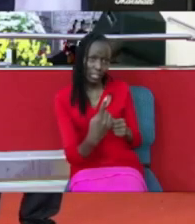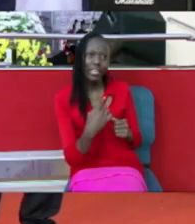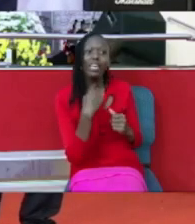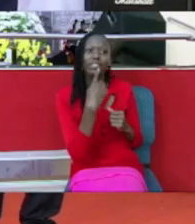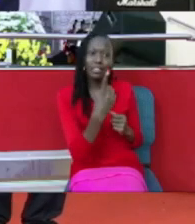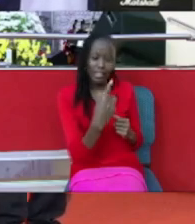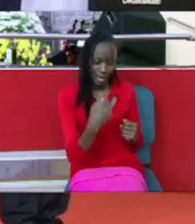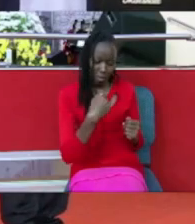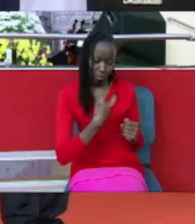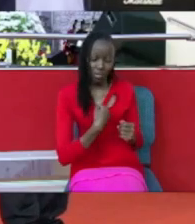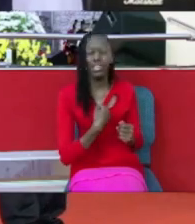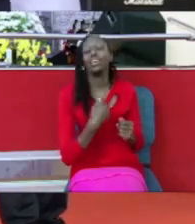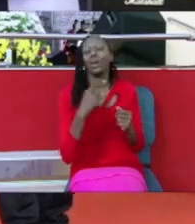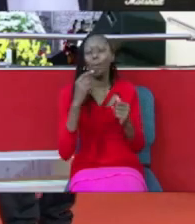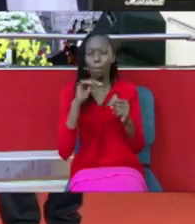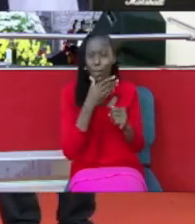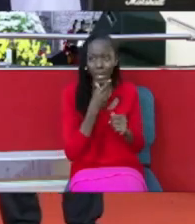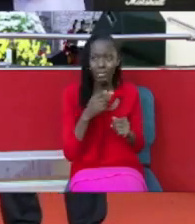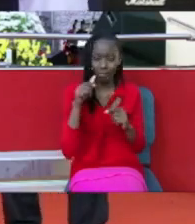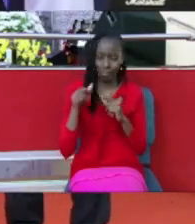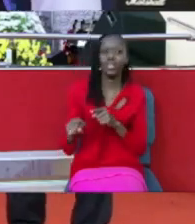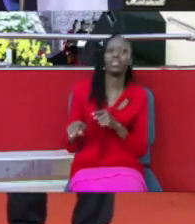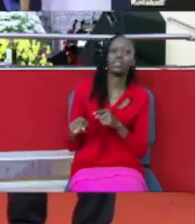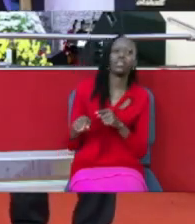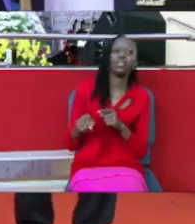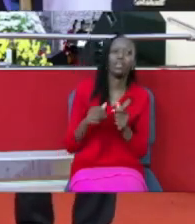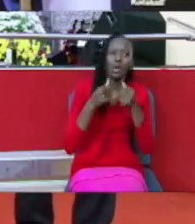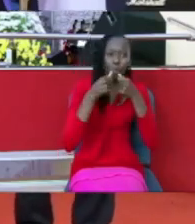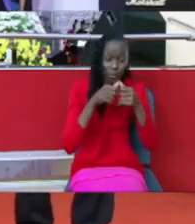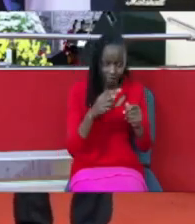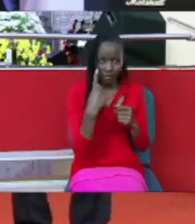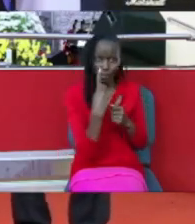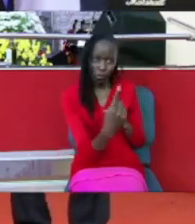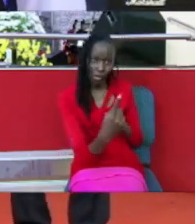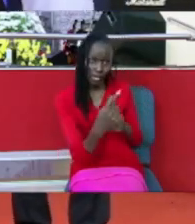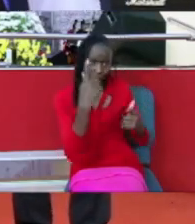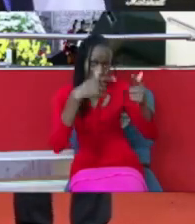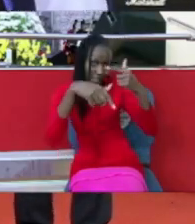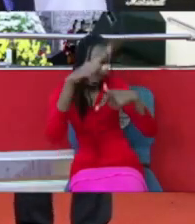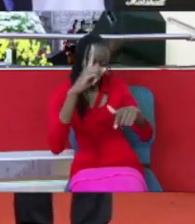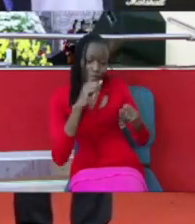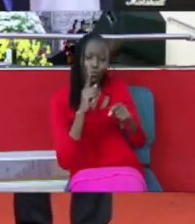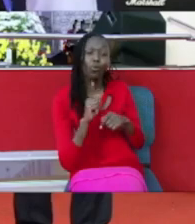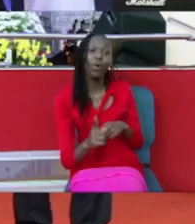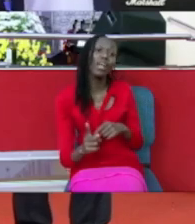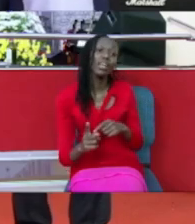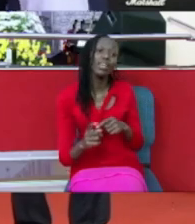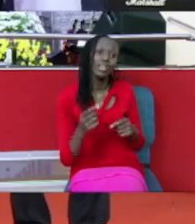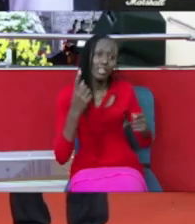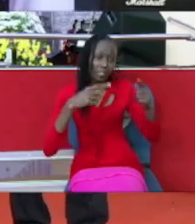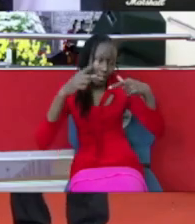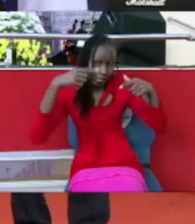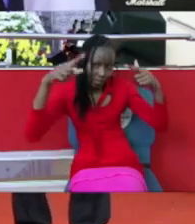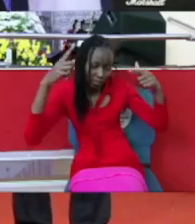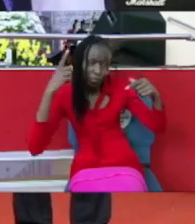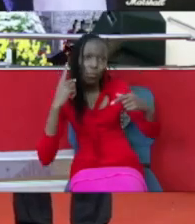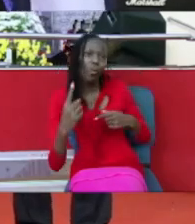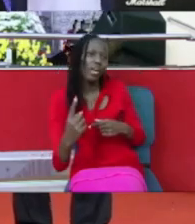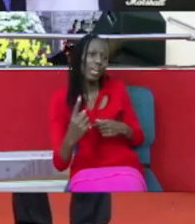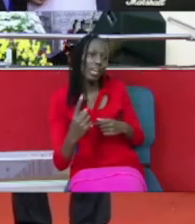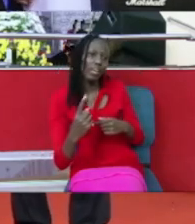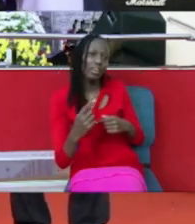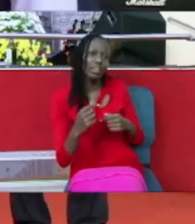one. Useme mimi the blessed one. The prosperous one, the successful one,